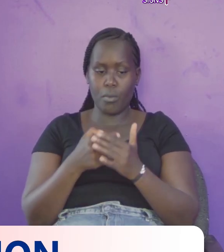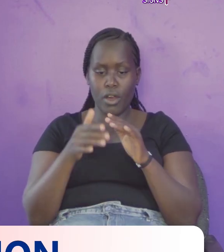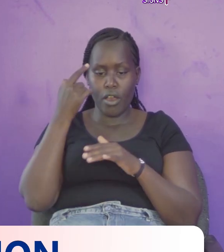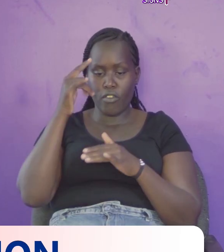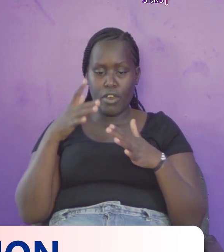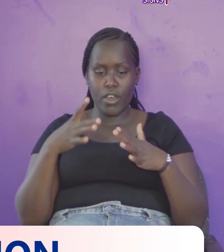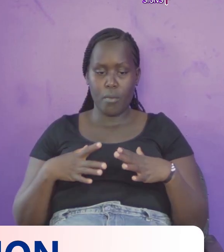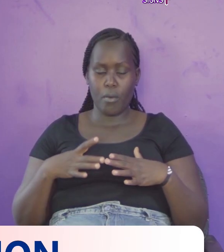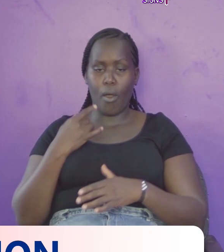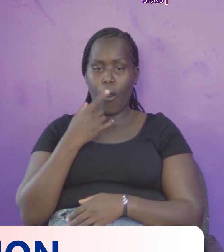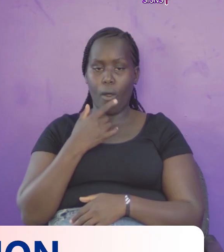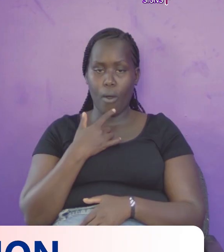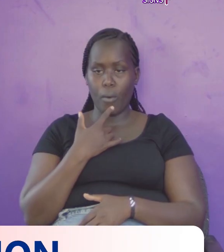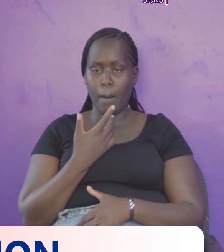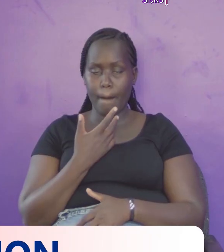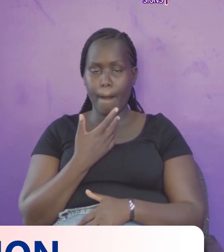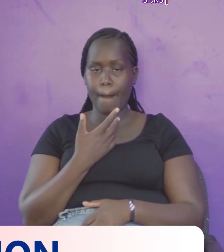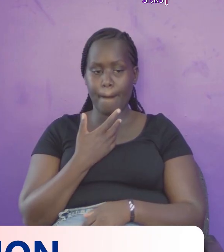still bent,